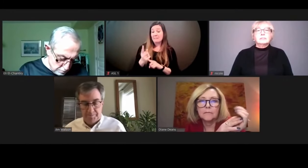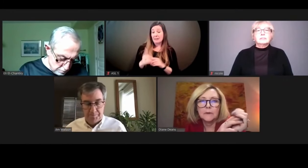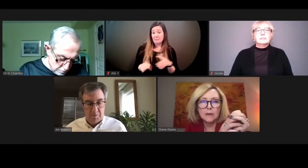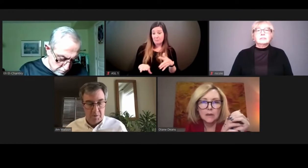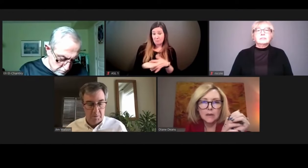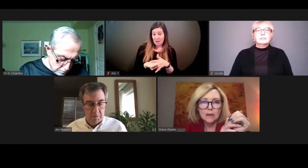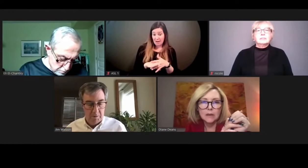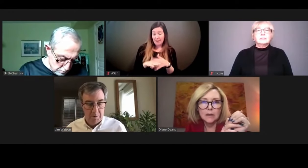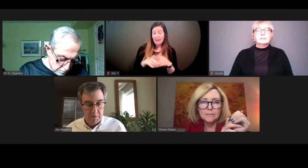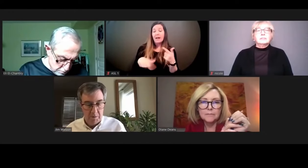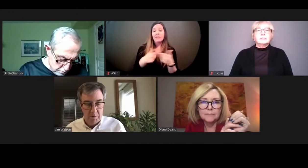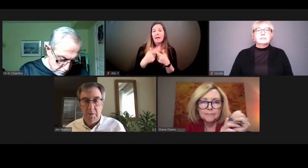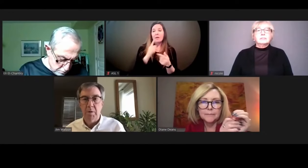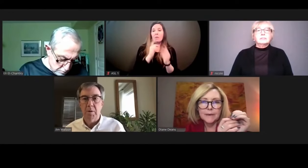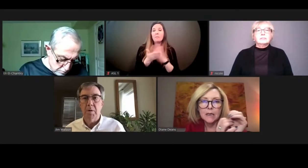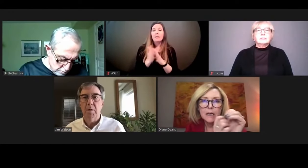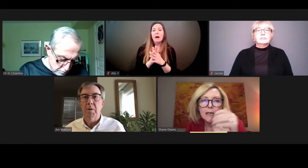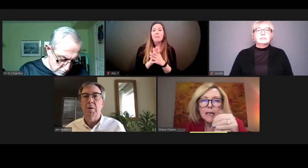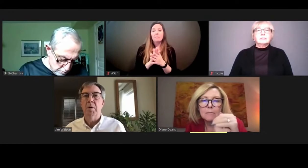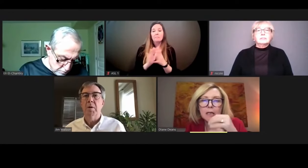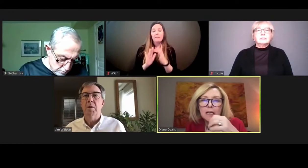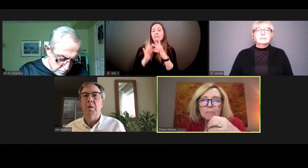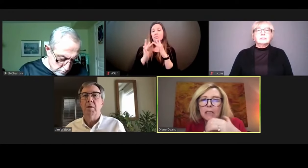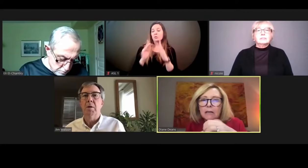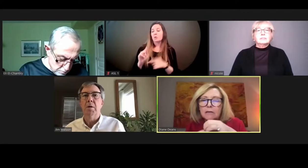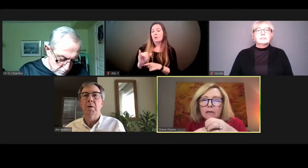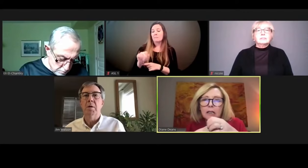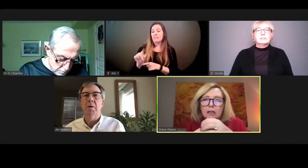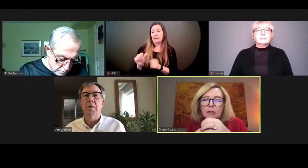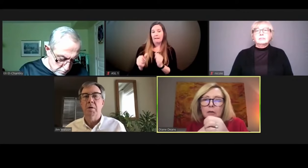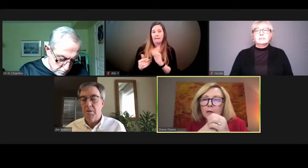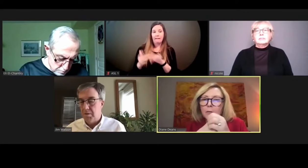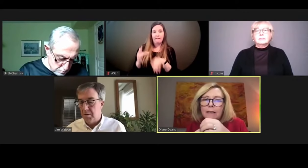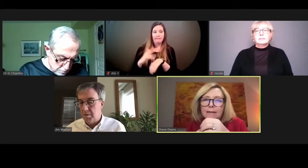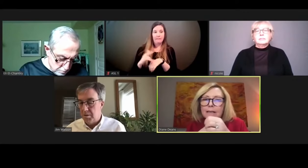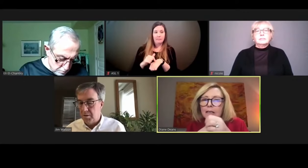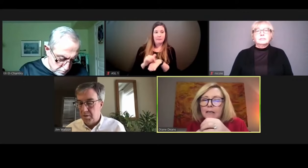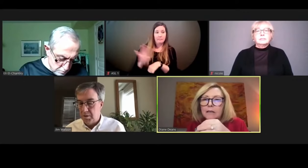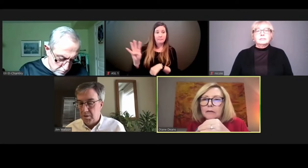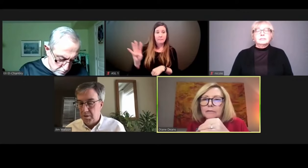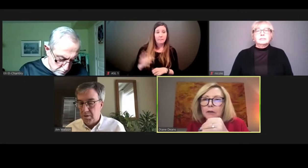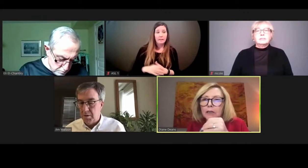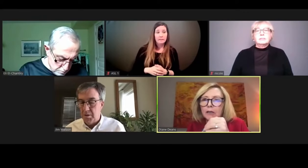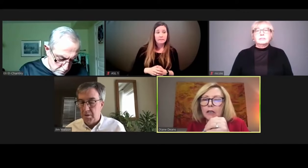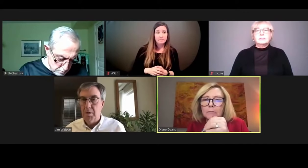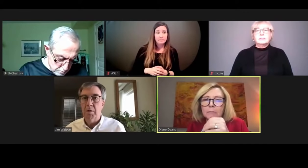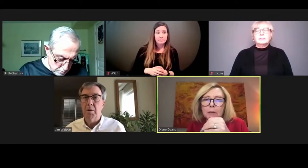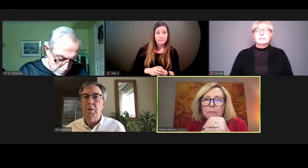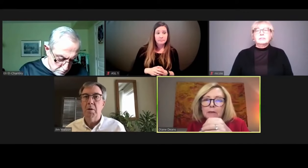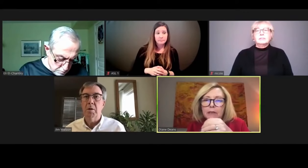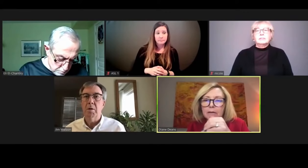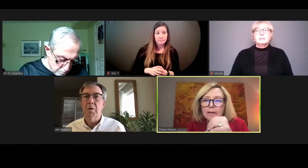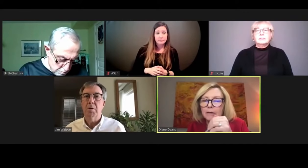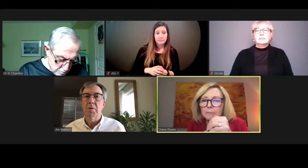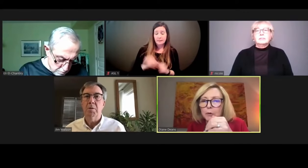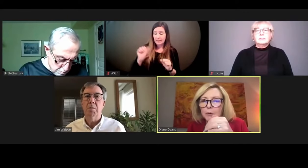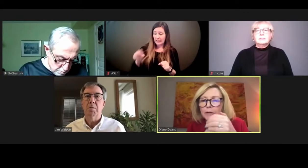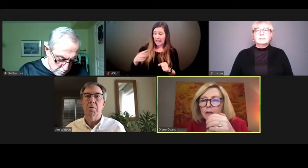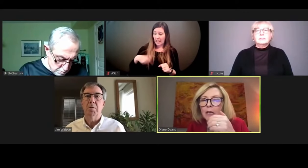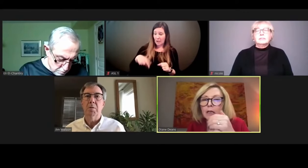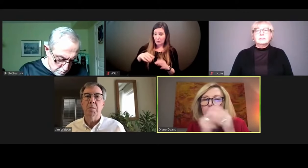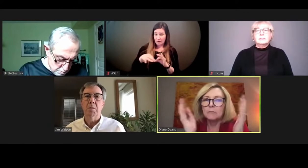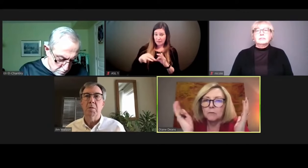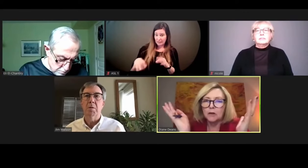be a virtual media availability at 4 p.m. Yeah, go ahead. Could we extend to 4 o'clock? Members of council and the